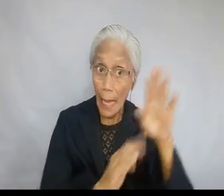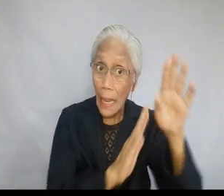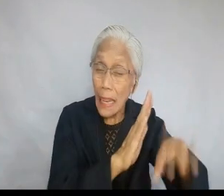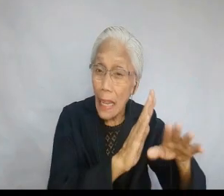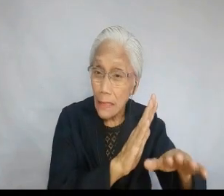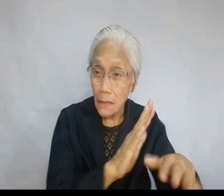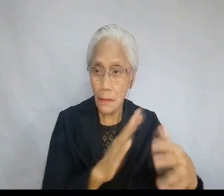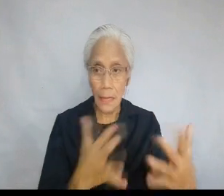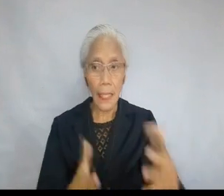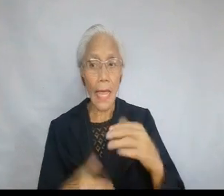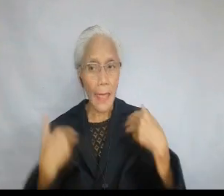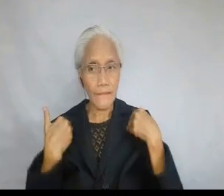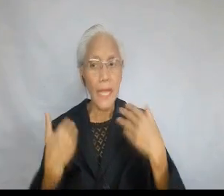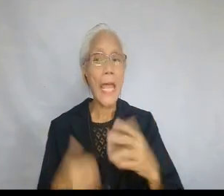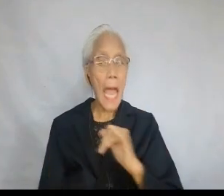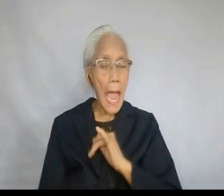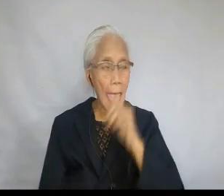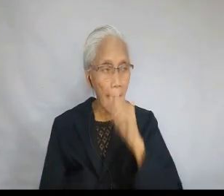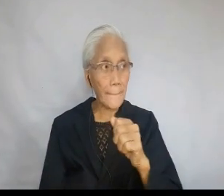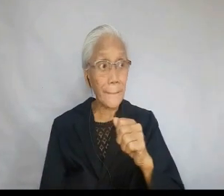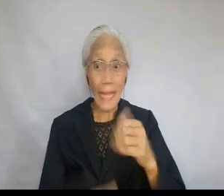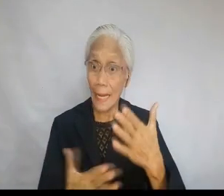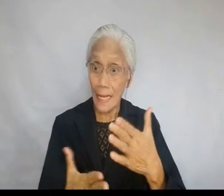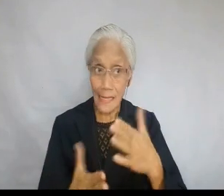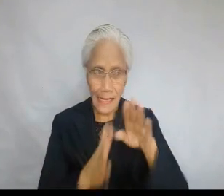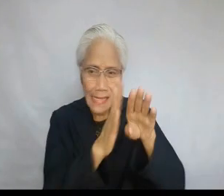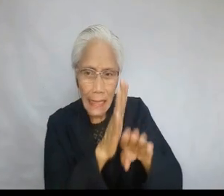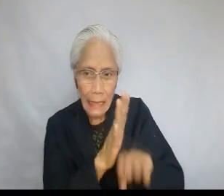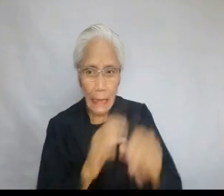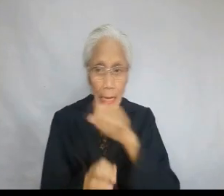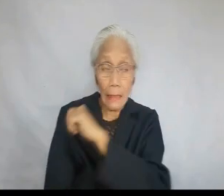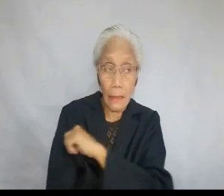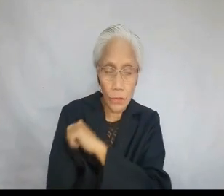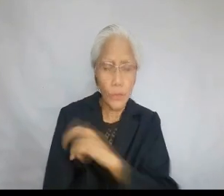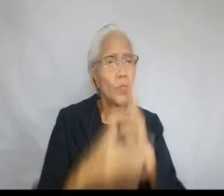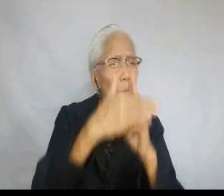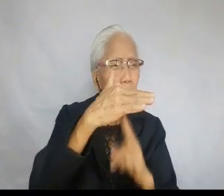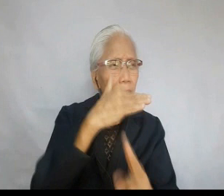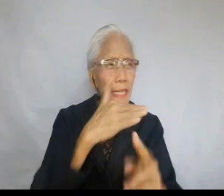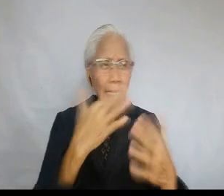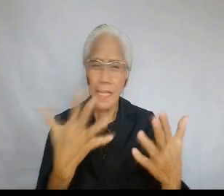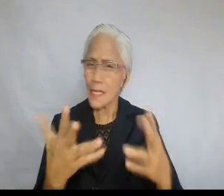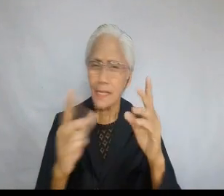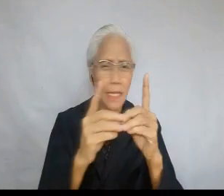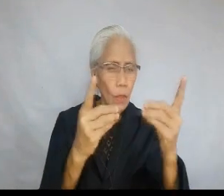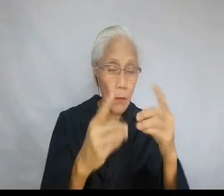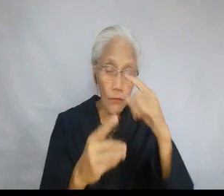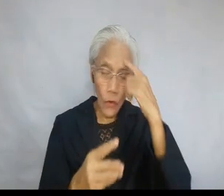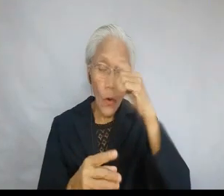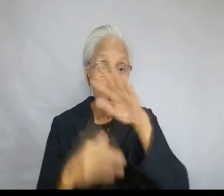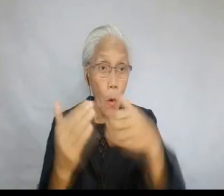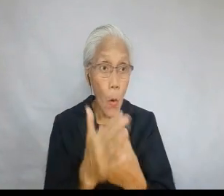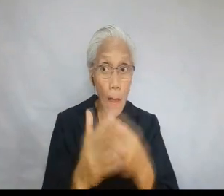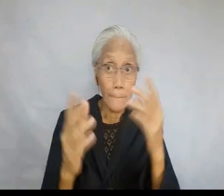least and have an I am the least attitude. You know, humility is the door